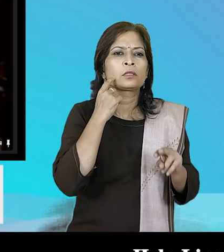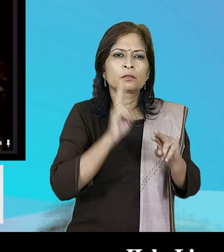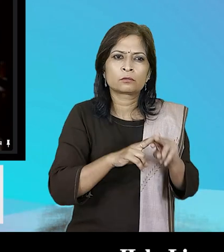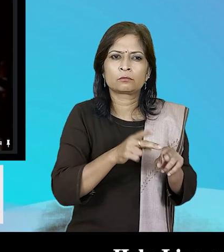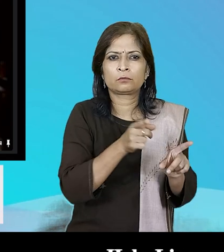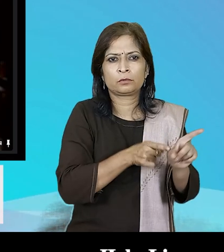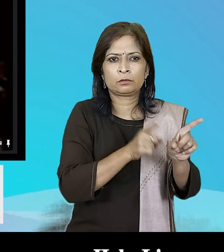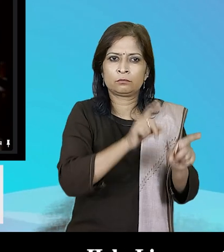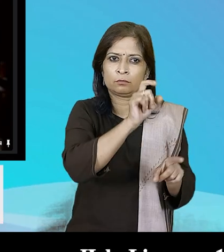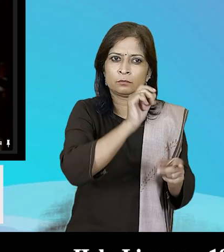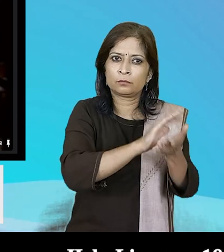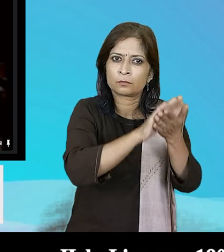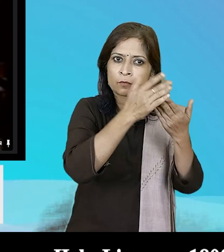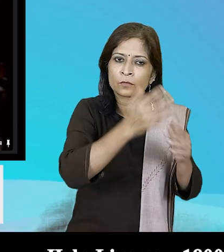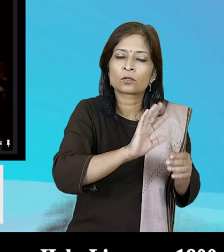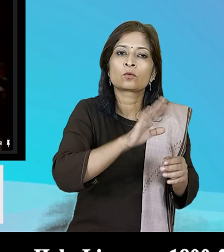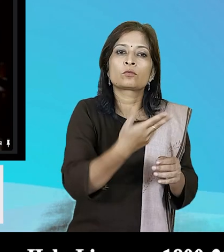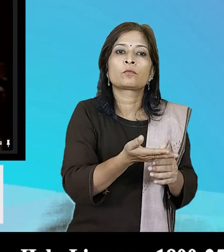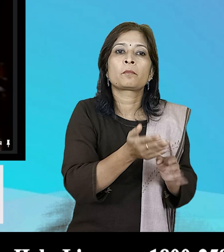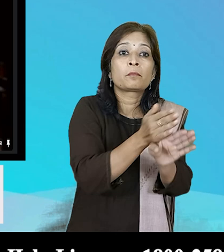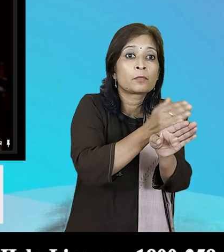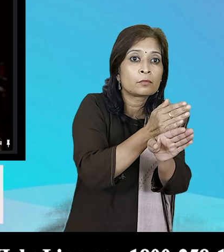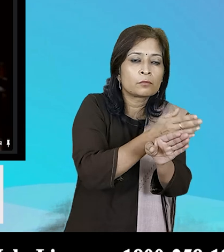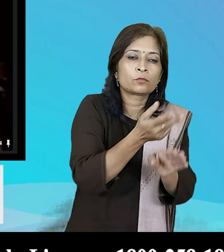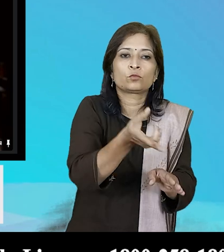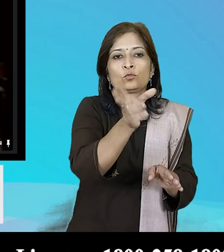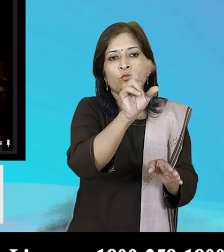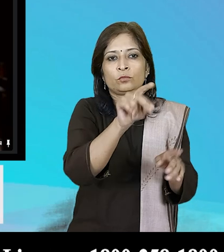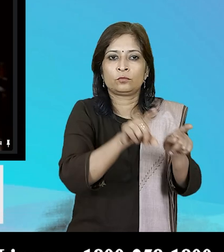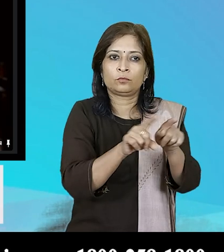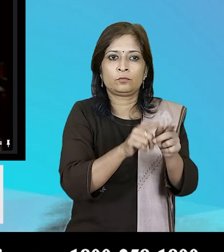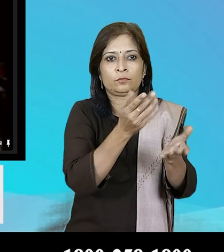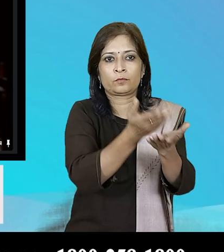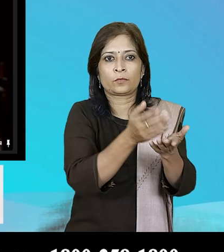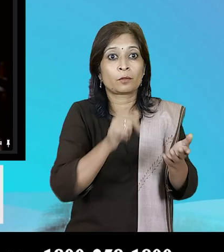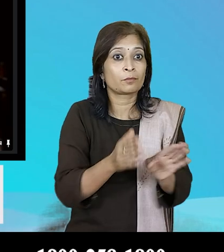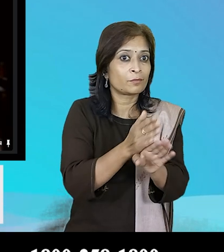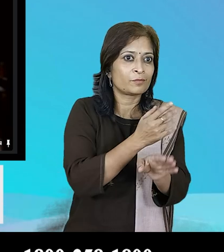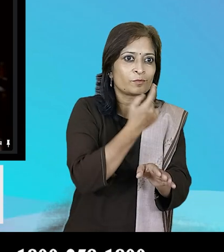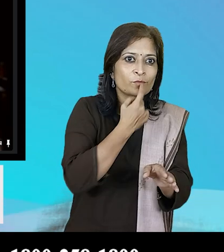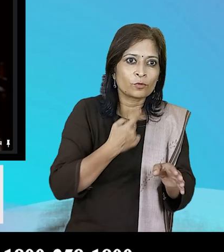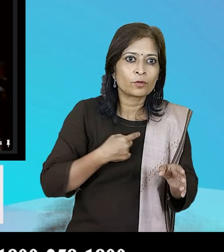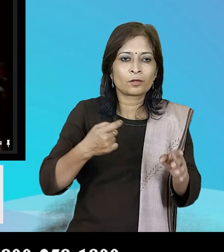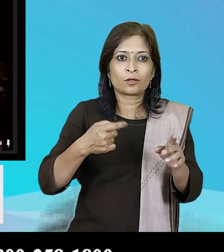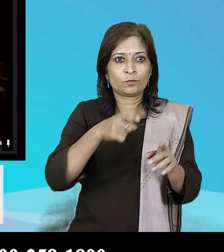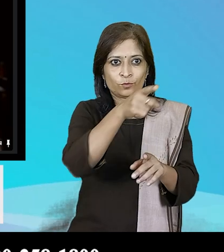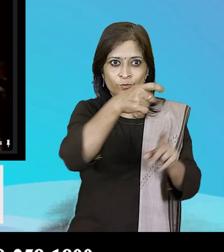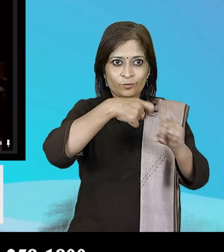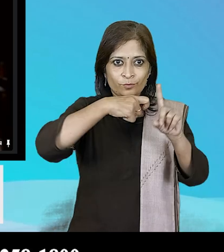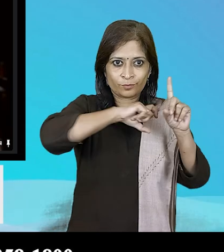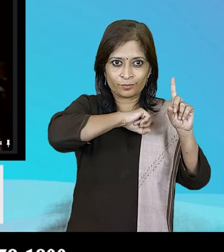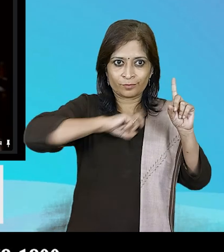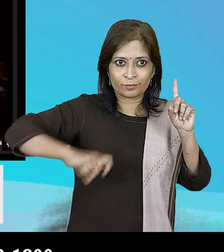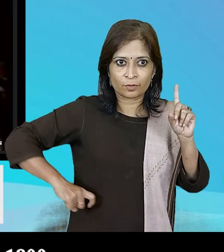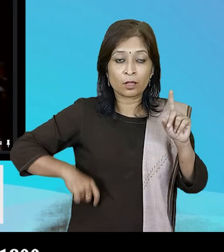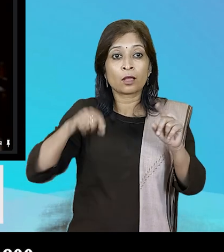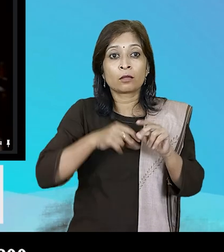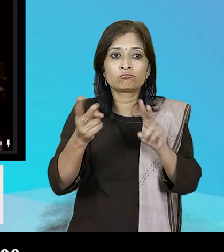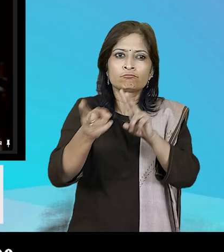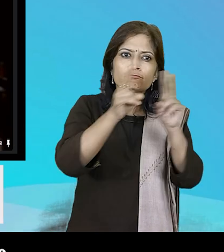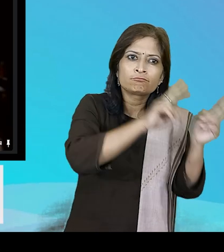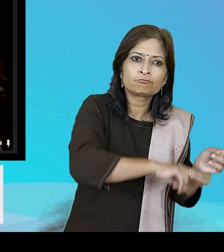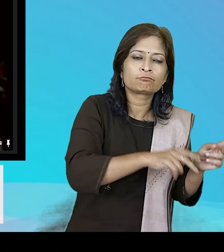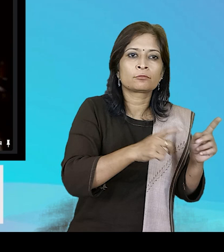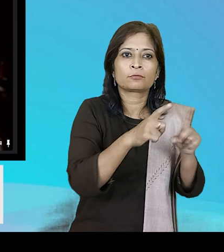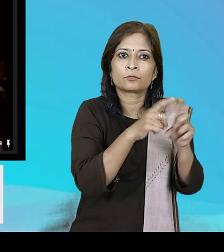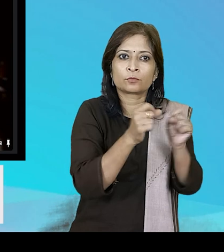reissued before those 10 years are over. For example, like you were mentioning, you're from Karnataka and then you shifted to Dehradun, right? So if you Yes, ma'am. feel that,